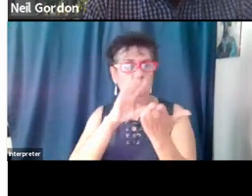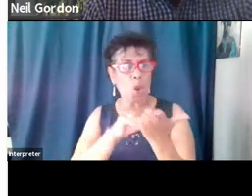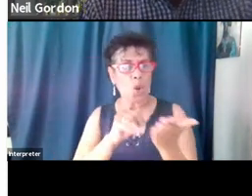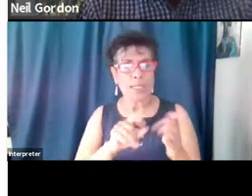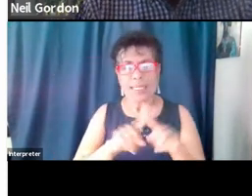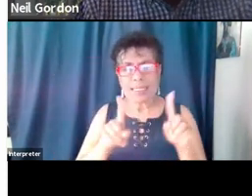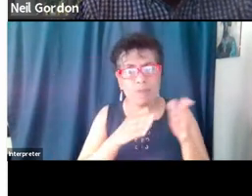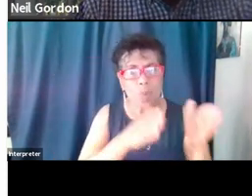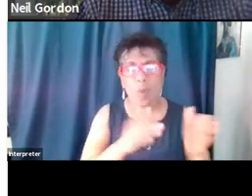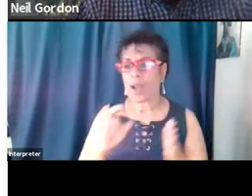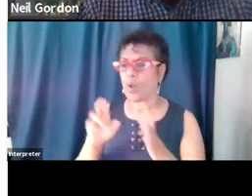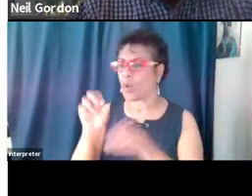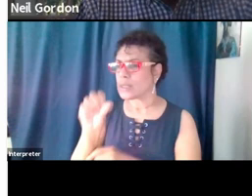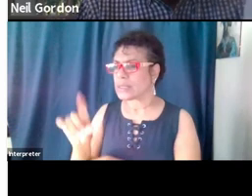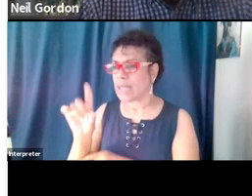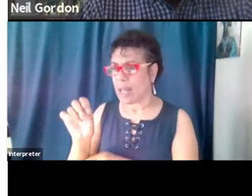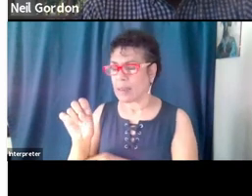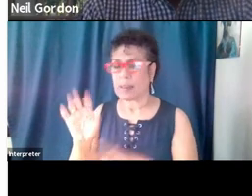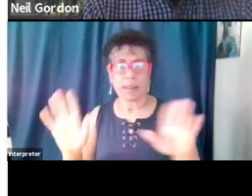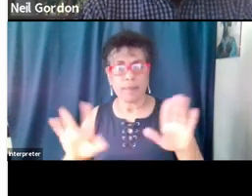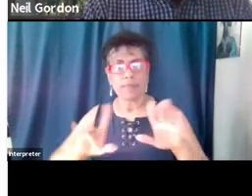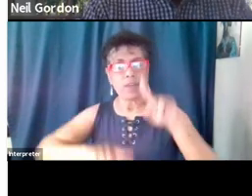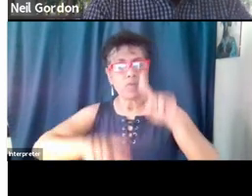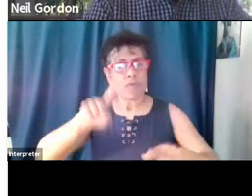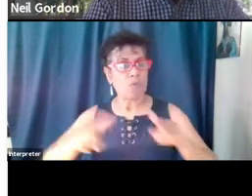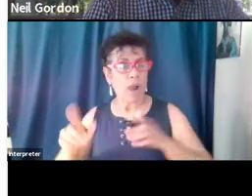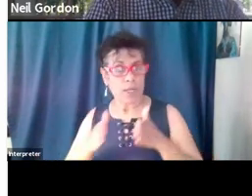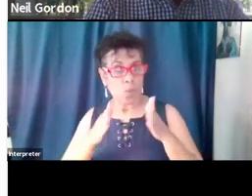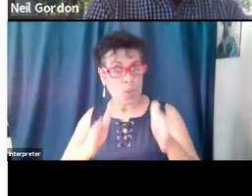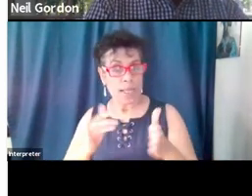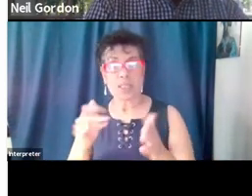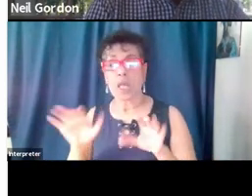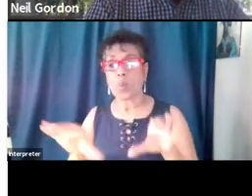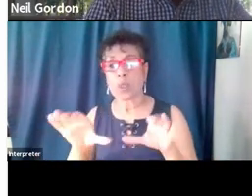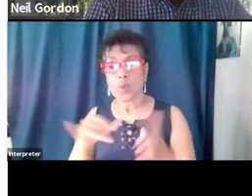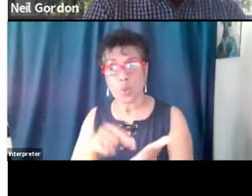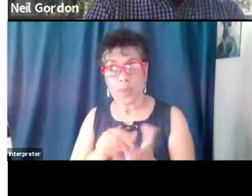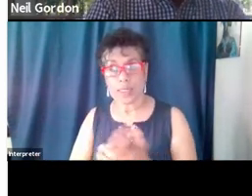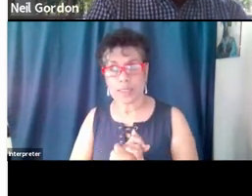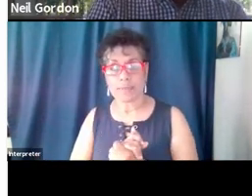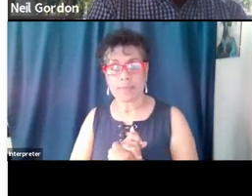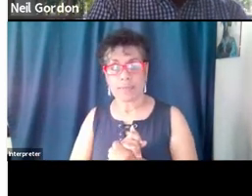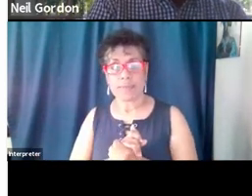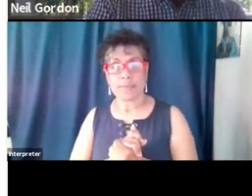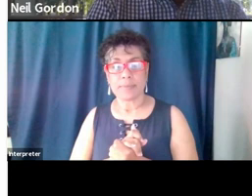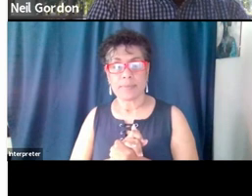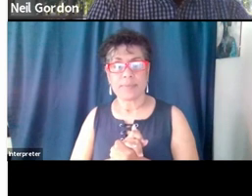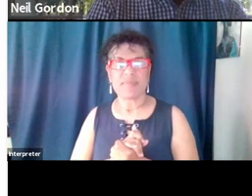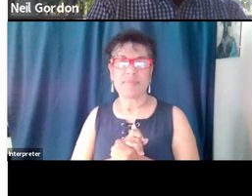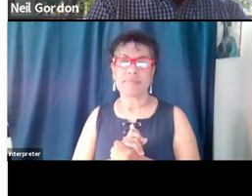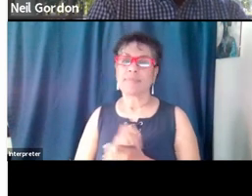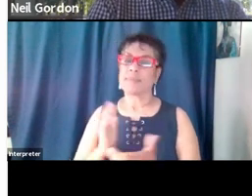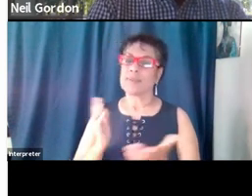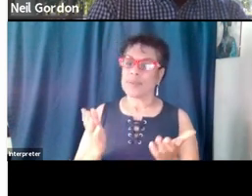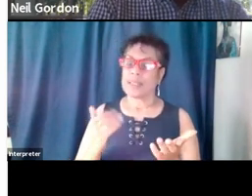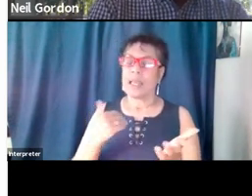family type. So there are a number of different ways that we do this work. Our Especially For Me program, which